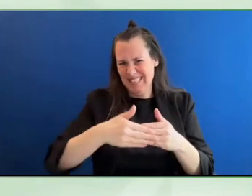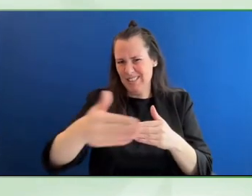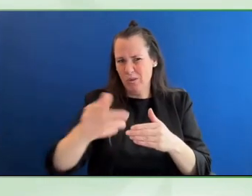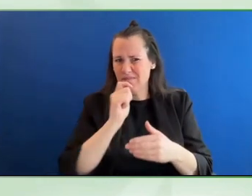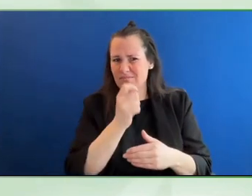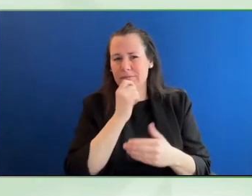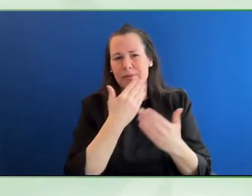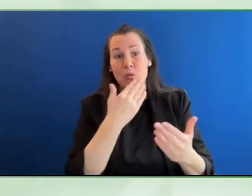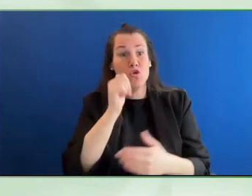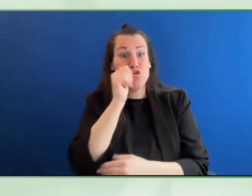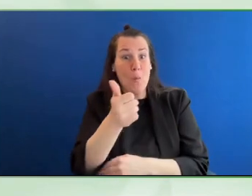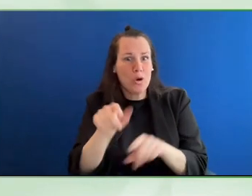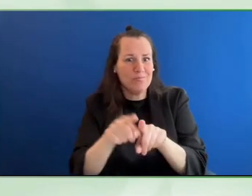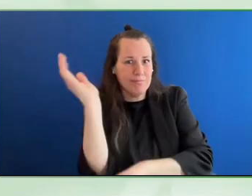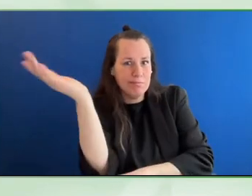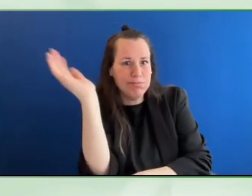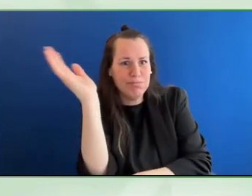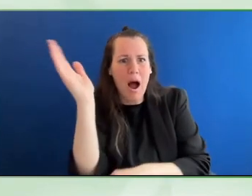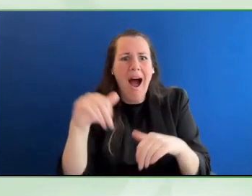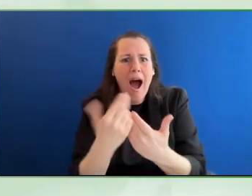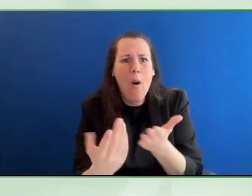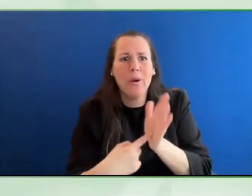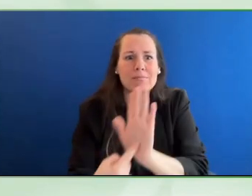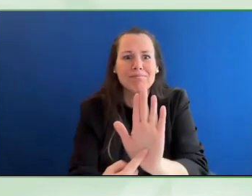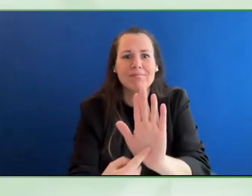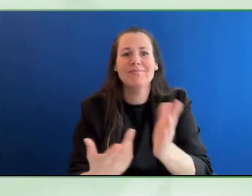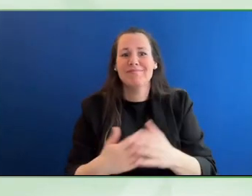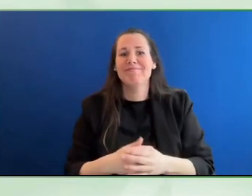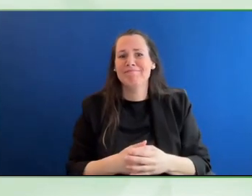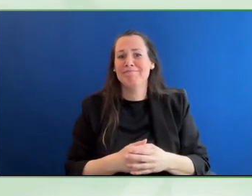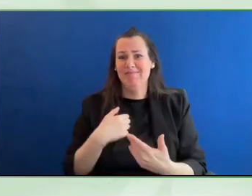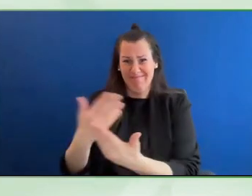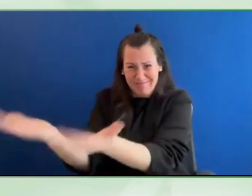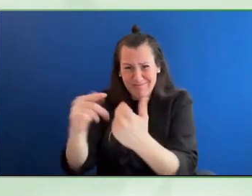the closing session and you can ask all the difficult questions. Thank you. Thank you.